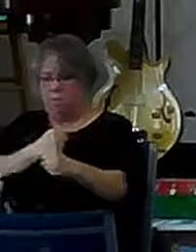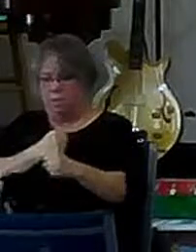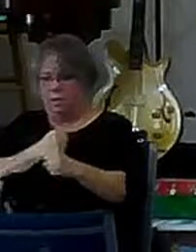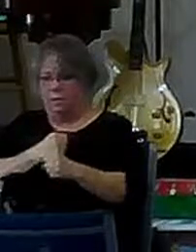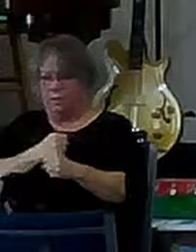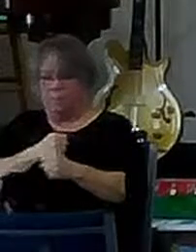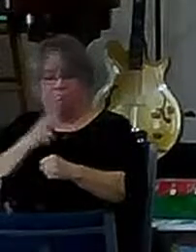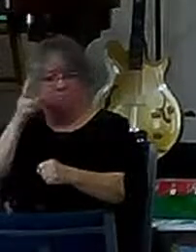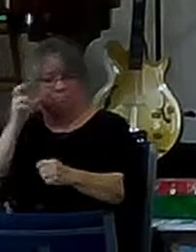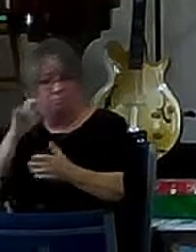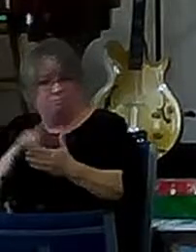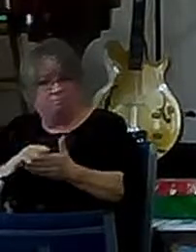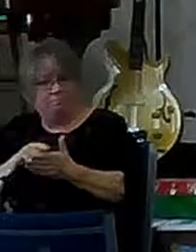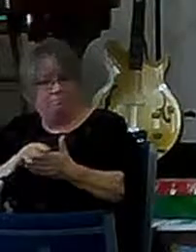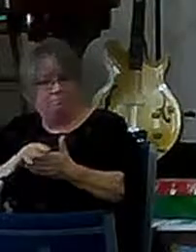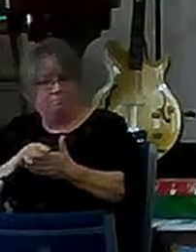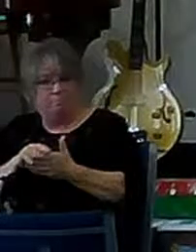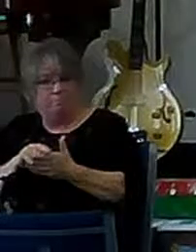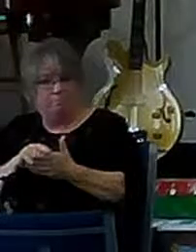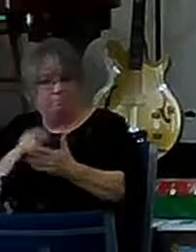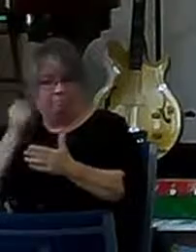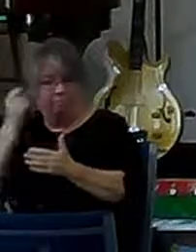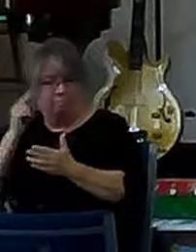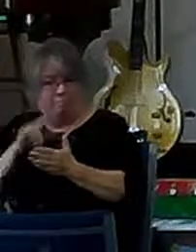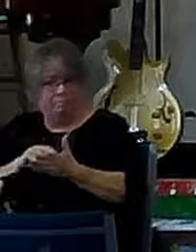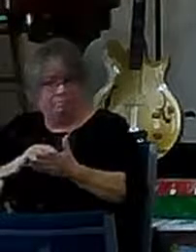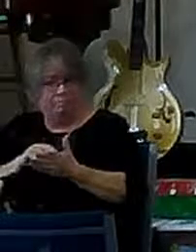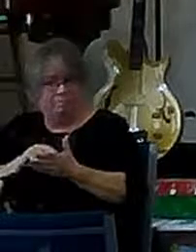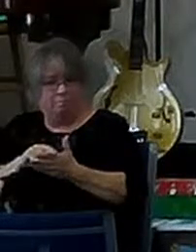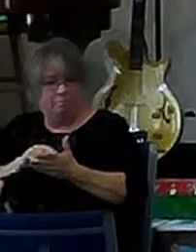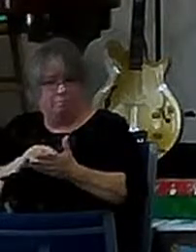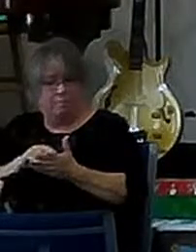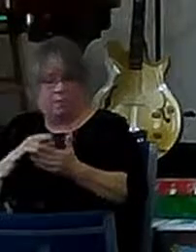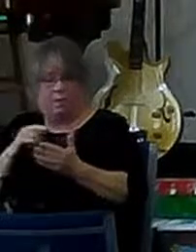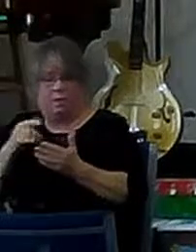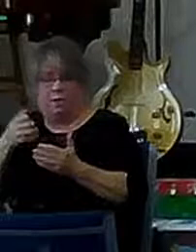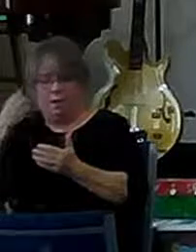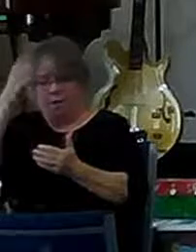Did you hear that? Did you understand it?